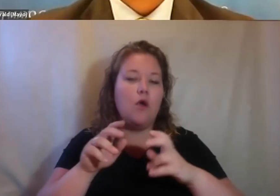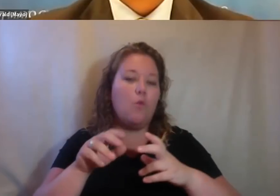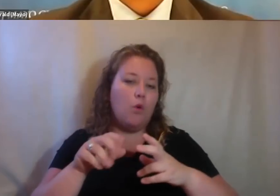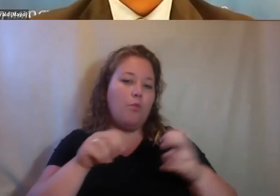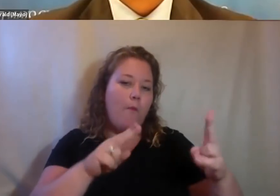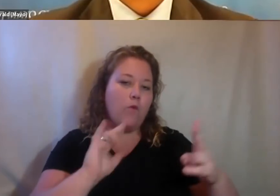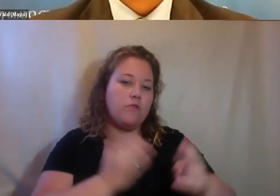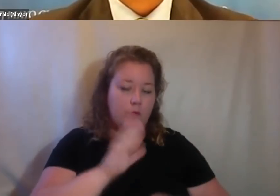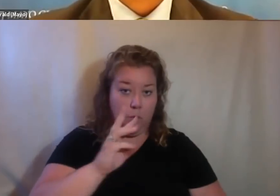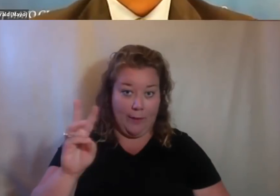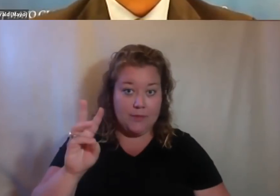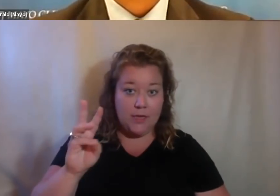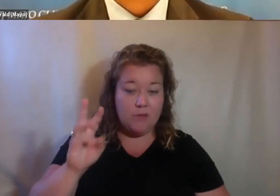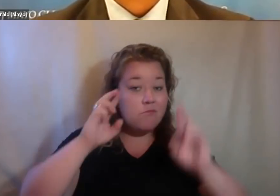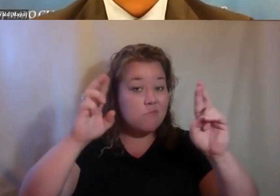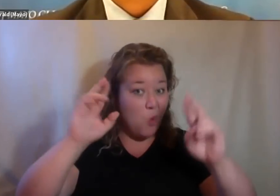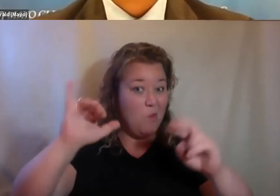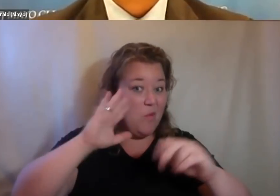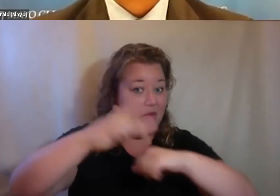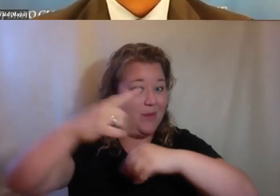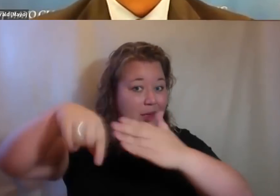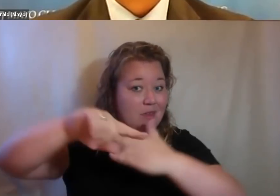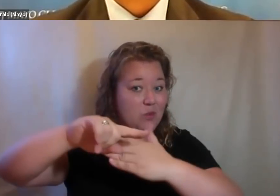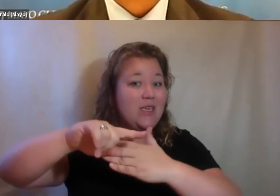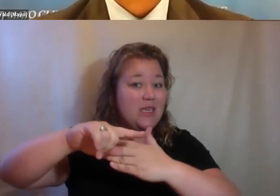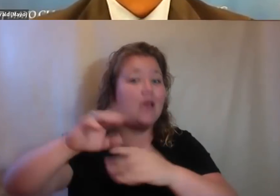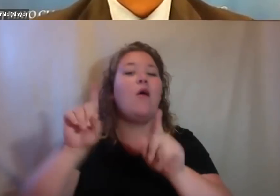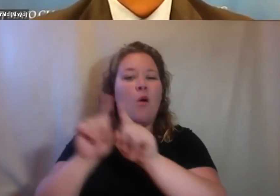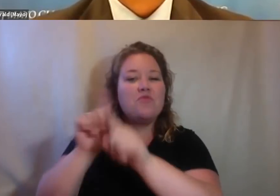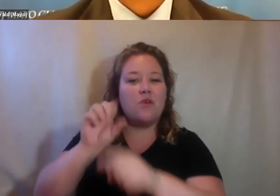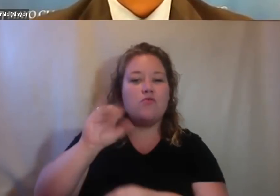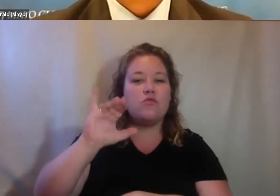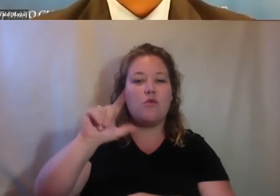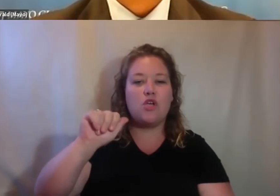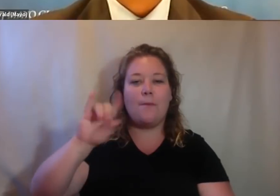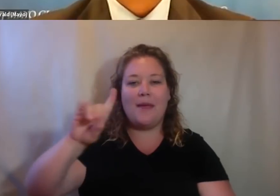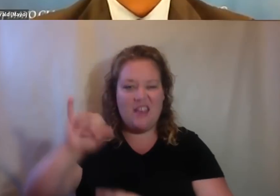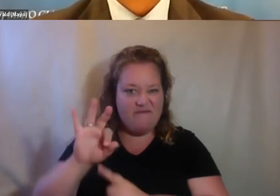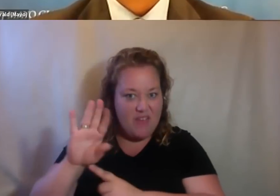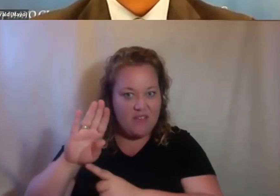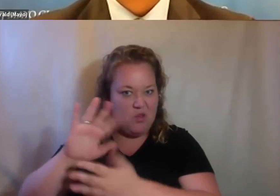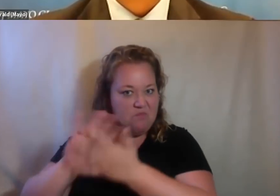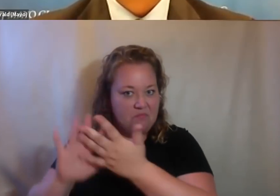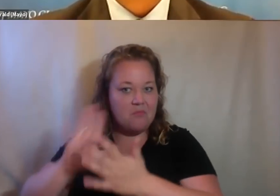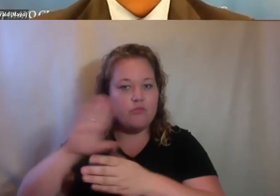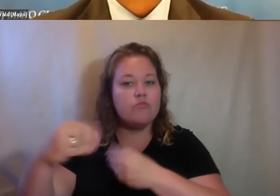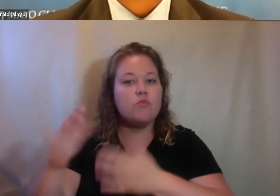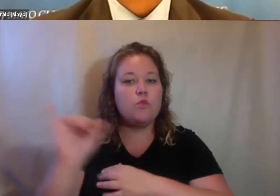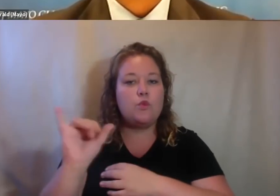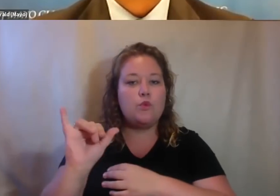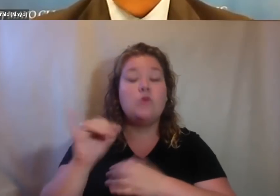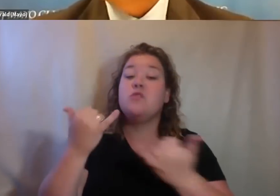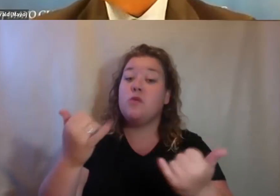website that will be hopefully launched next week, and also on social media. So at this time, I think we will open it